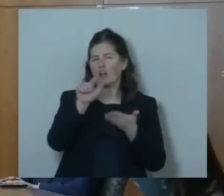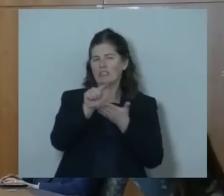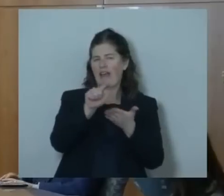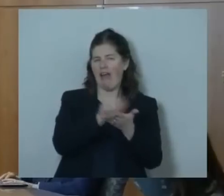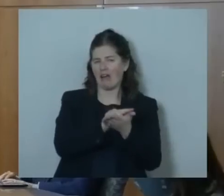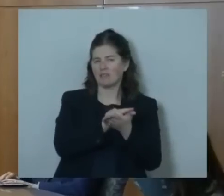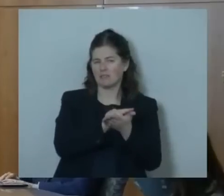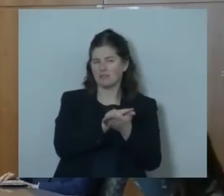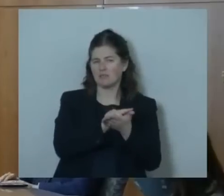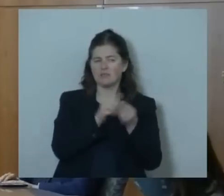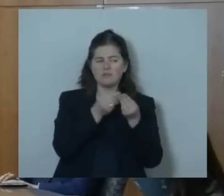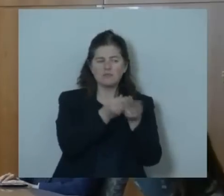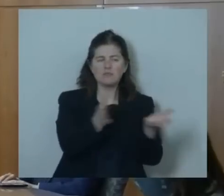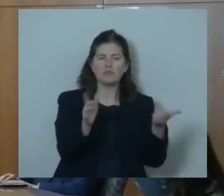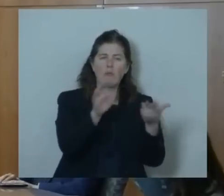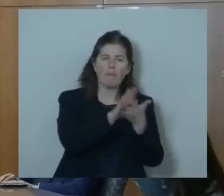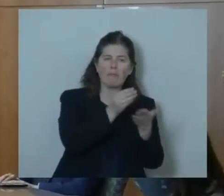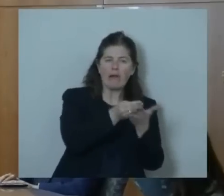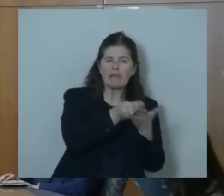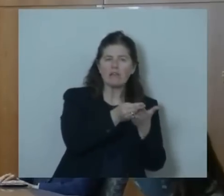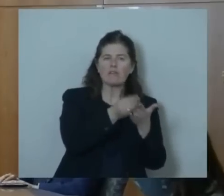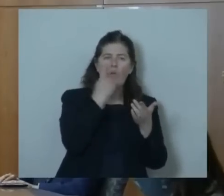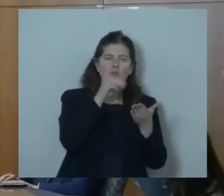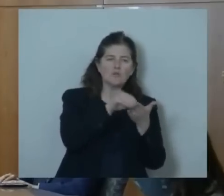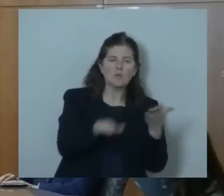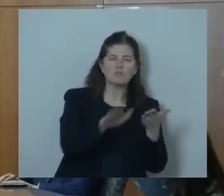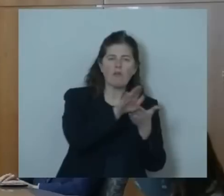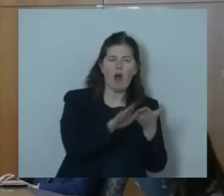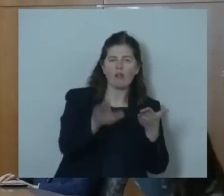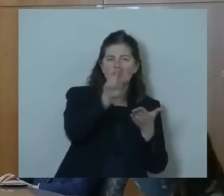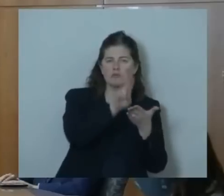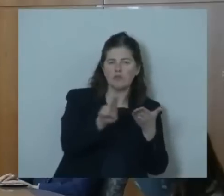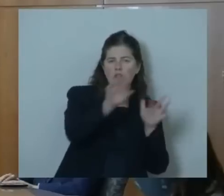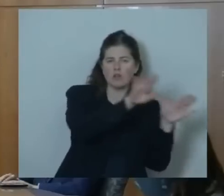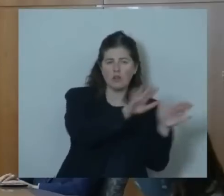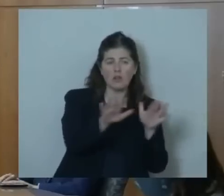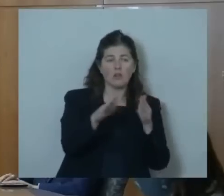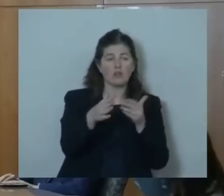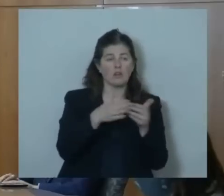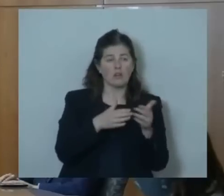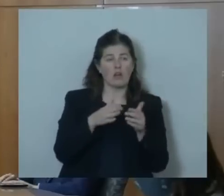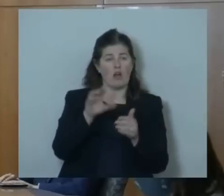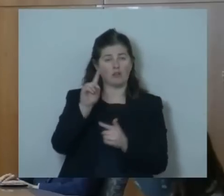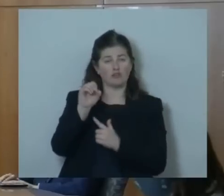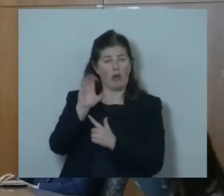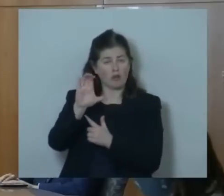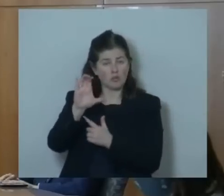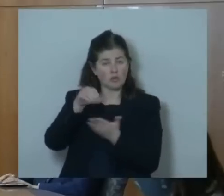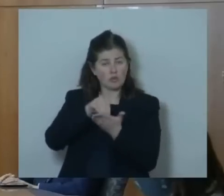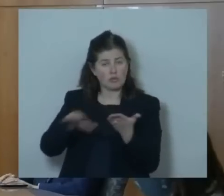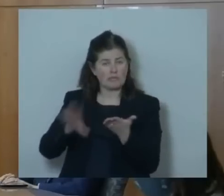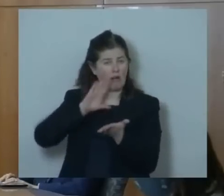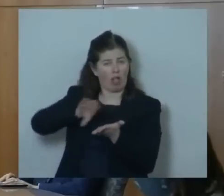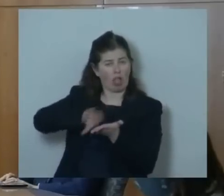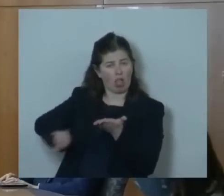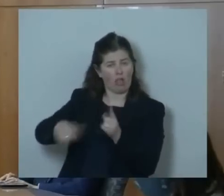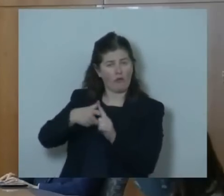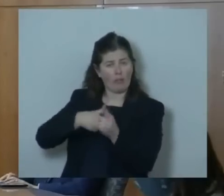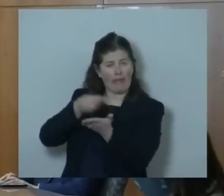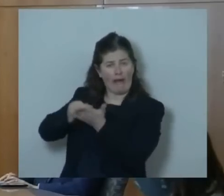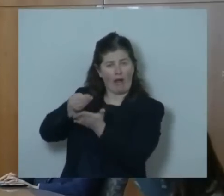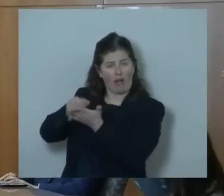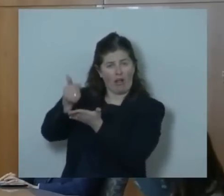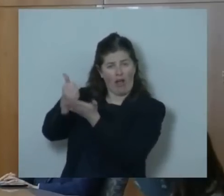across colleges and universities in the U.S. In their guidance, DACA students are excluded from this aid that was promised.